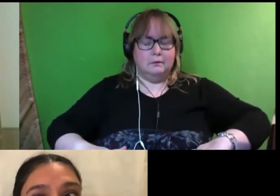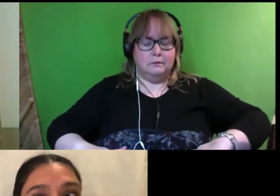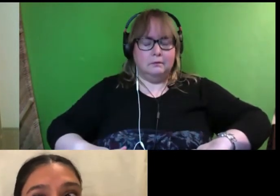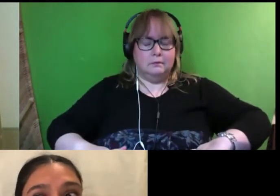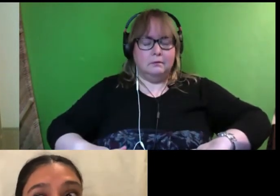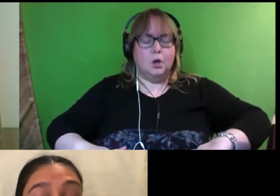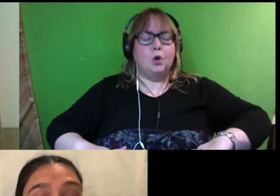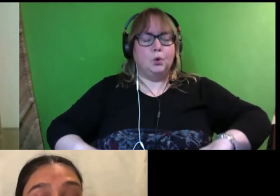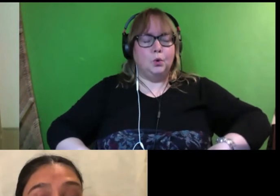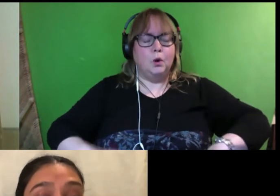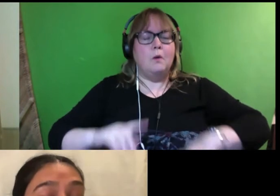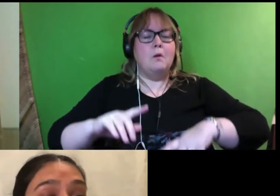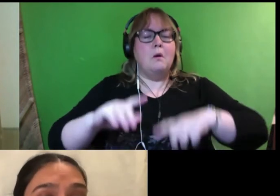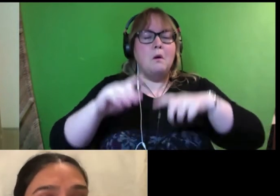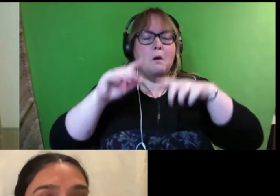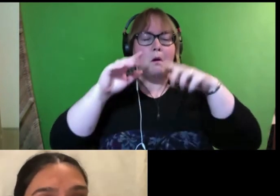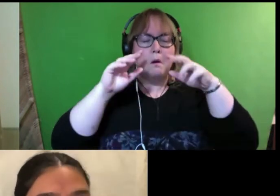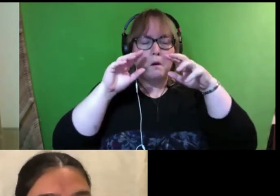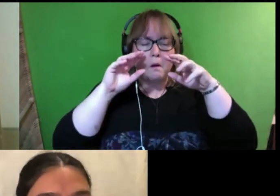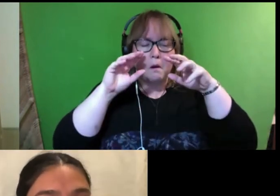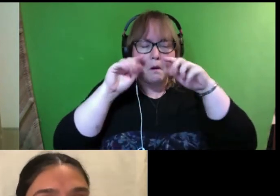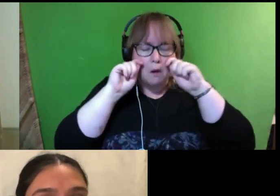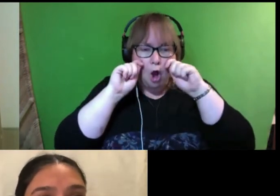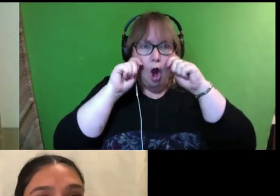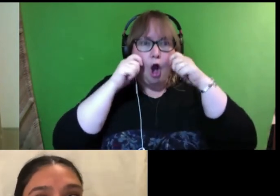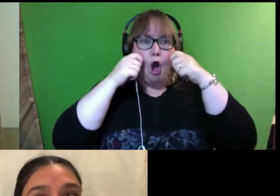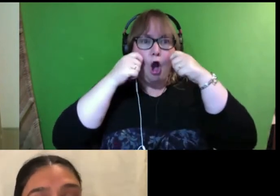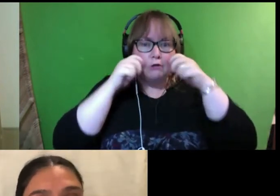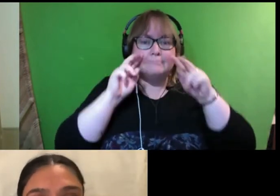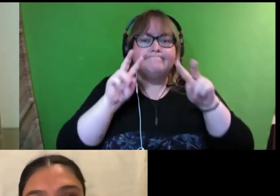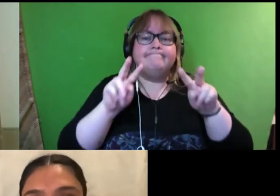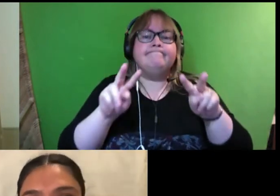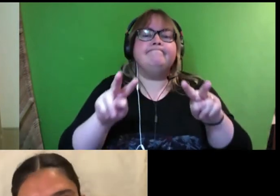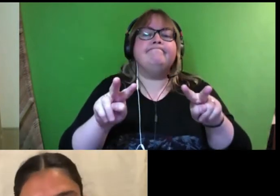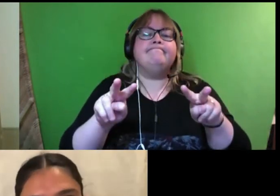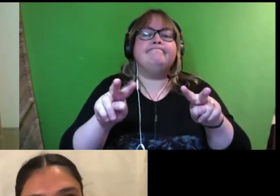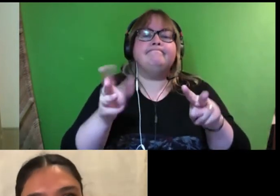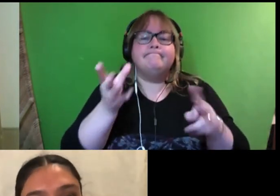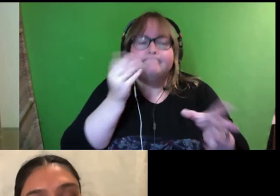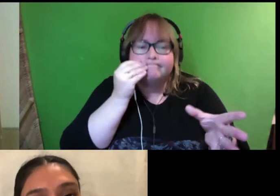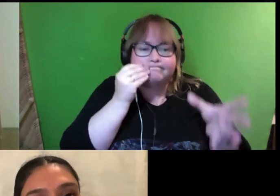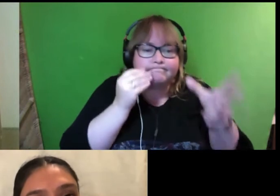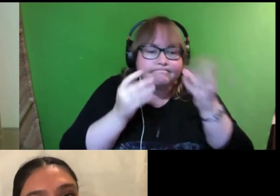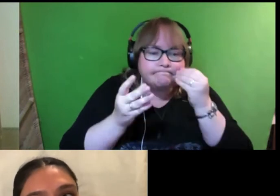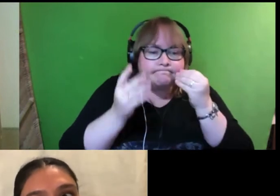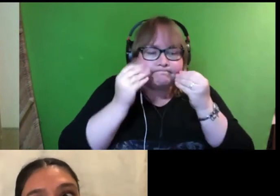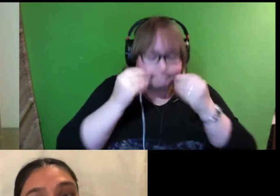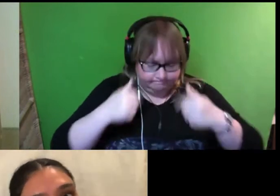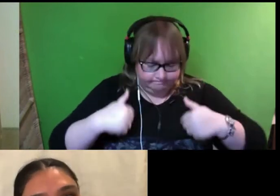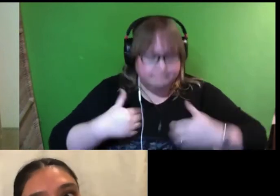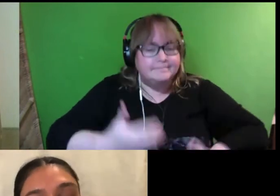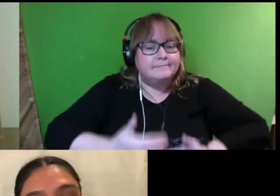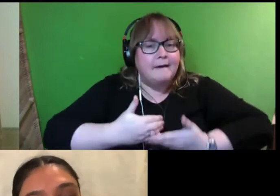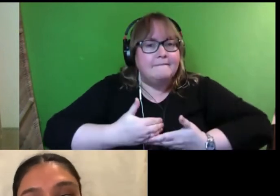can listen to each other, we're resourced in our own safety so we can offer safety to others. And